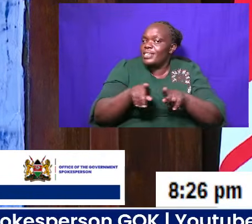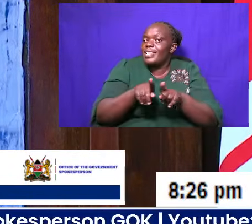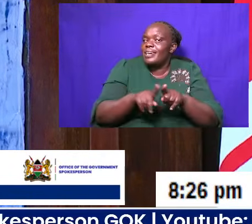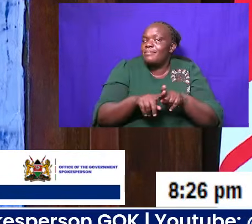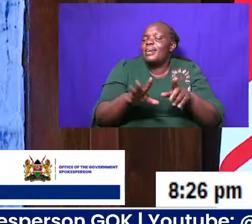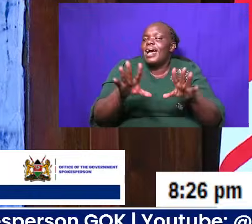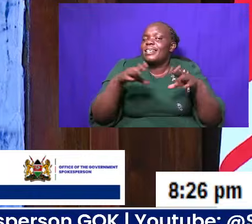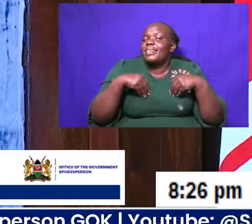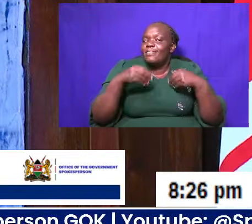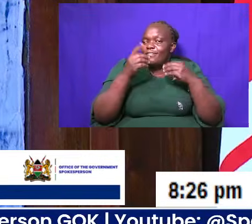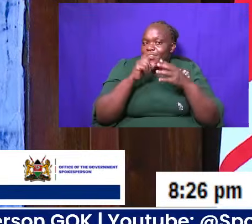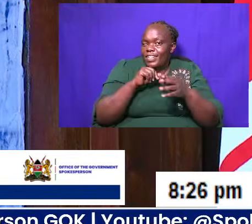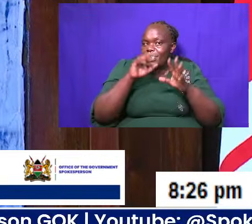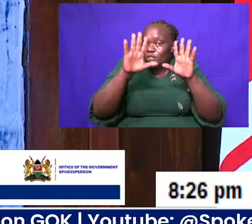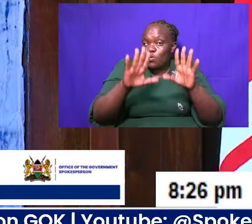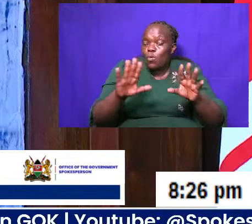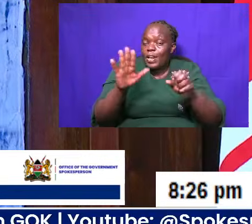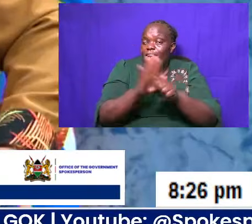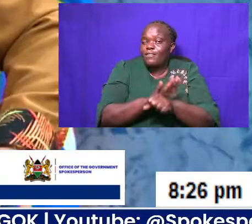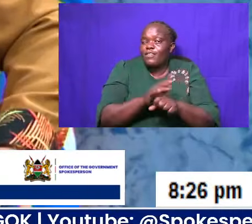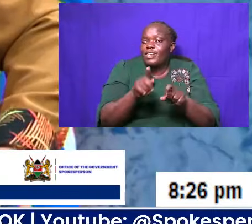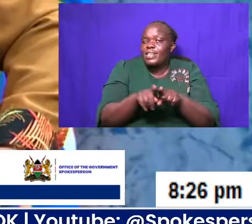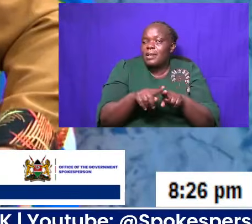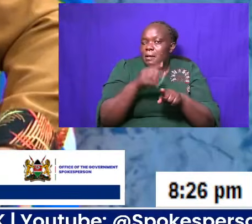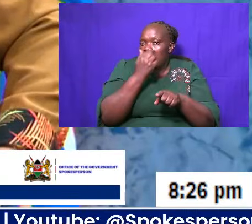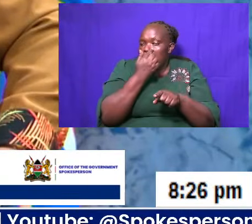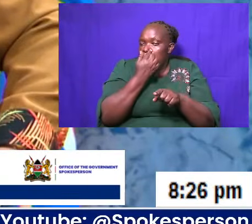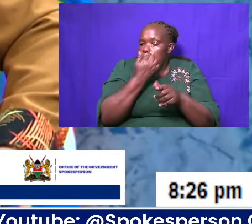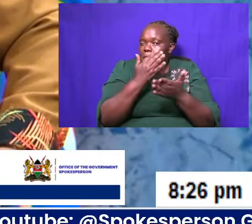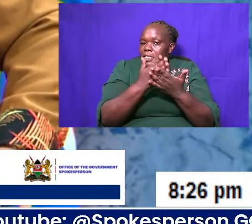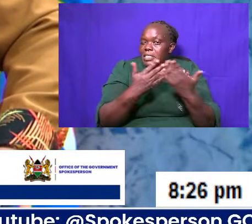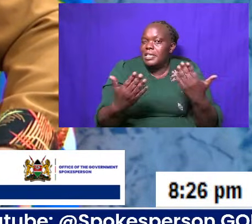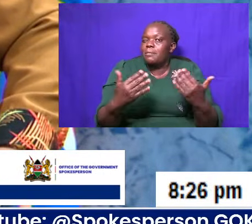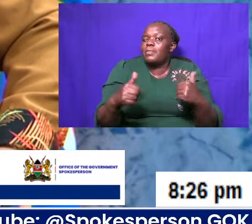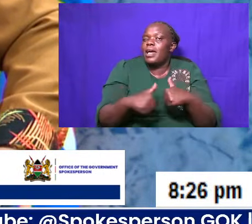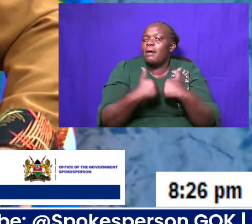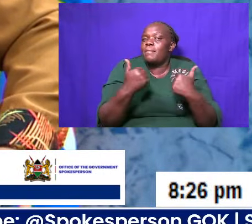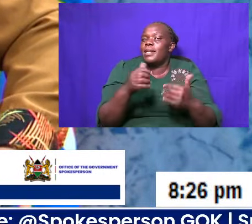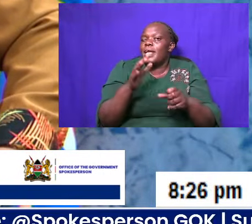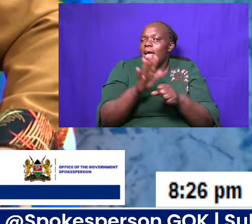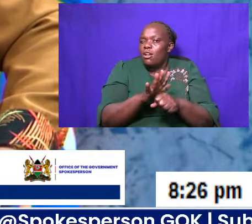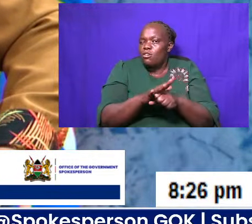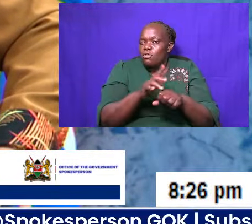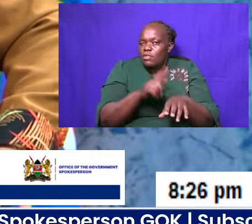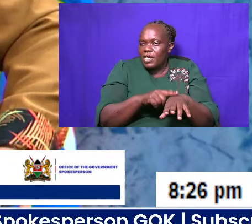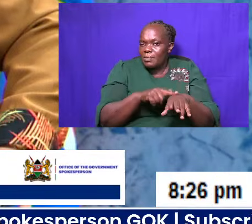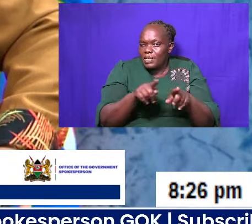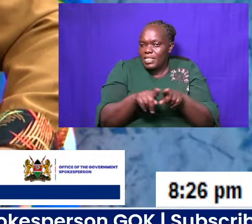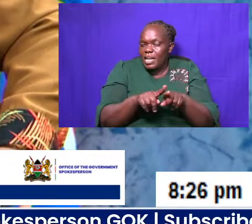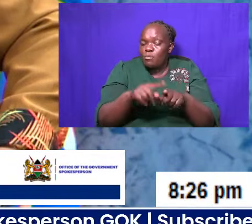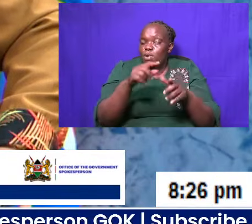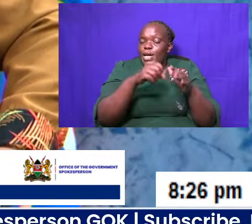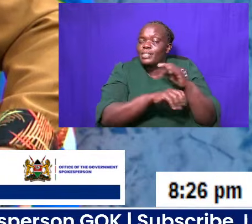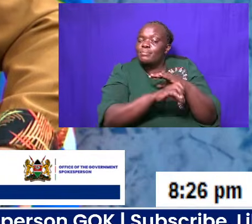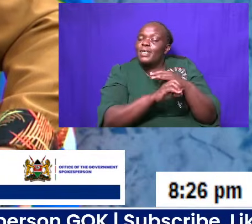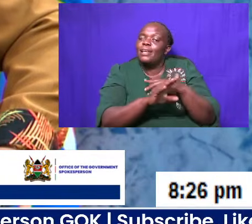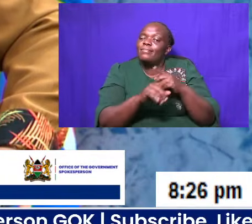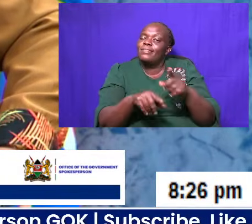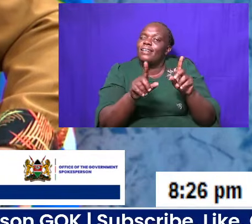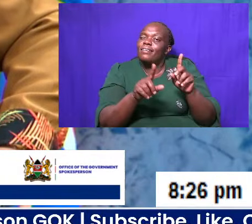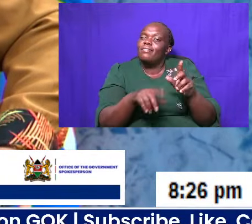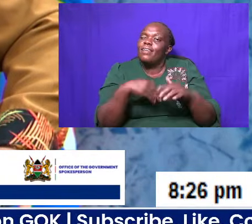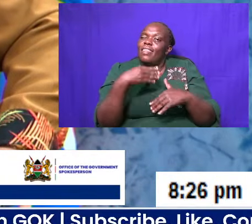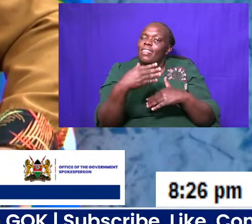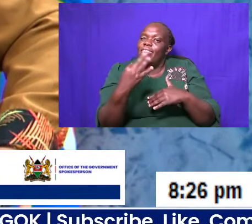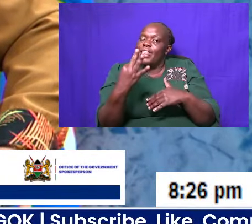for... Wonderful. Yeah. Now, hiyo ni jambo ambalo limefresha sana, and that's why we took a lot of time, because we need to inspire these people. Now, in the next 3 or